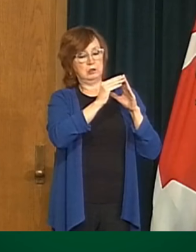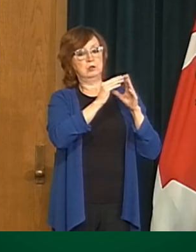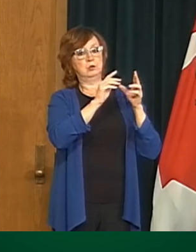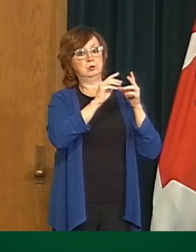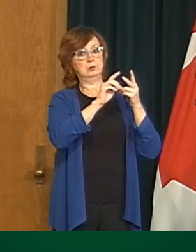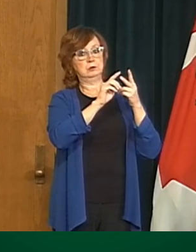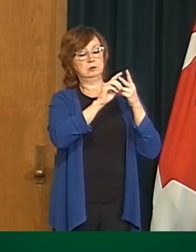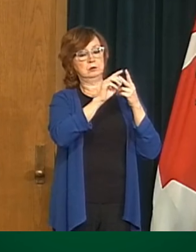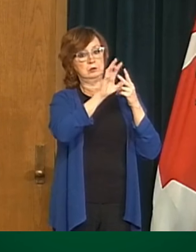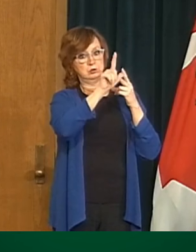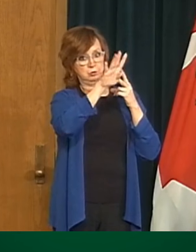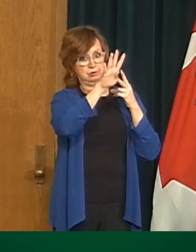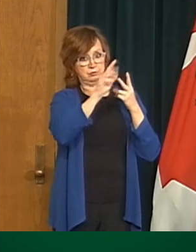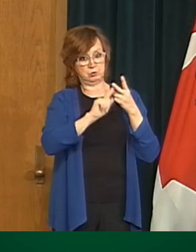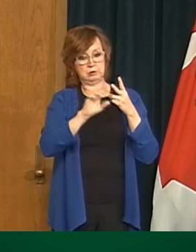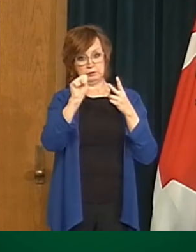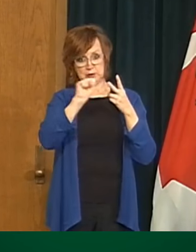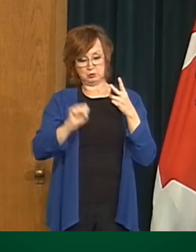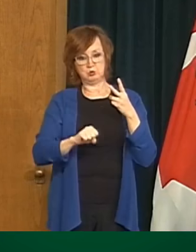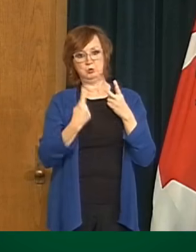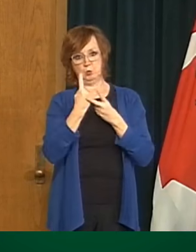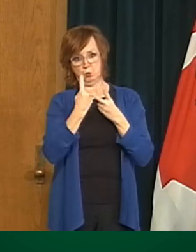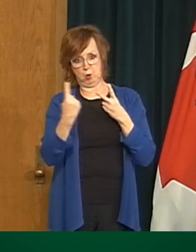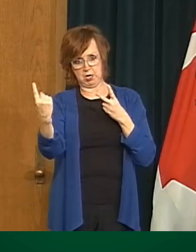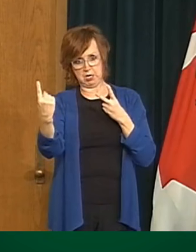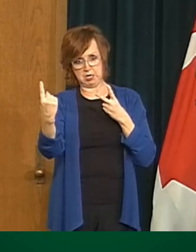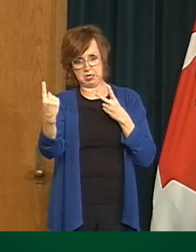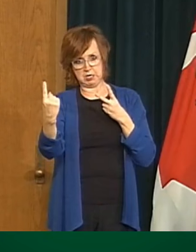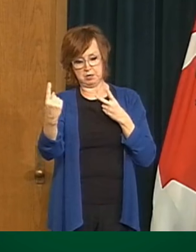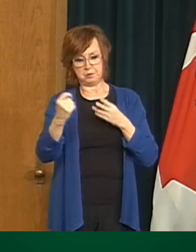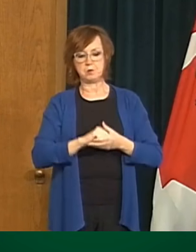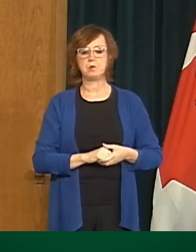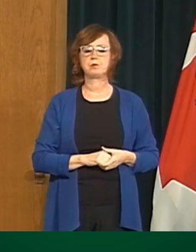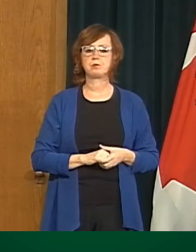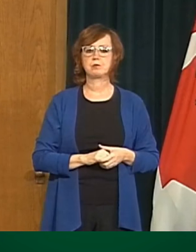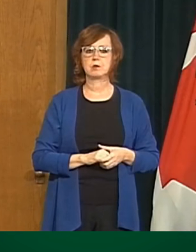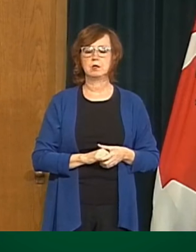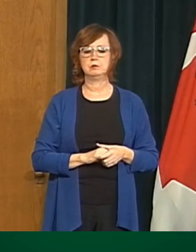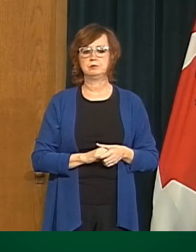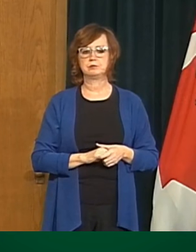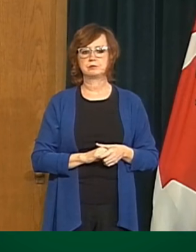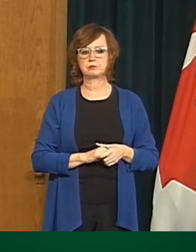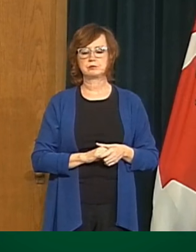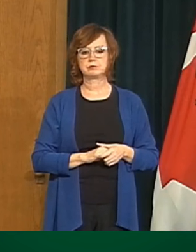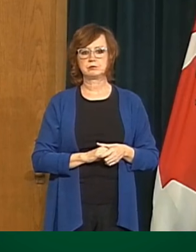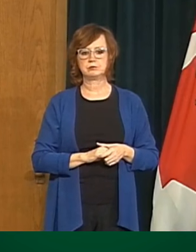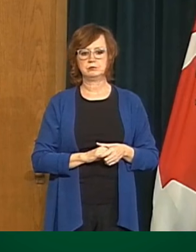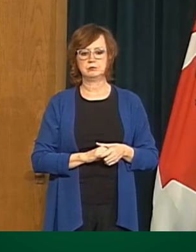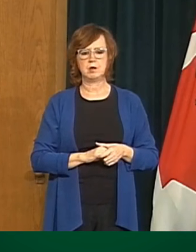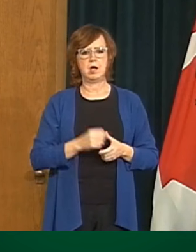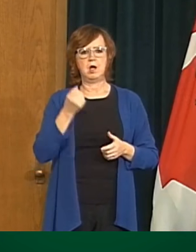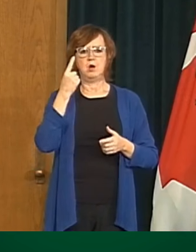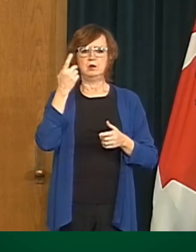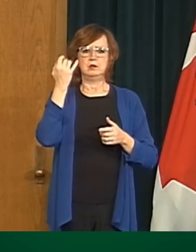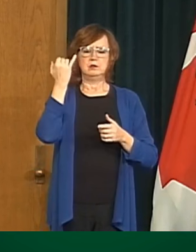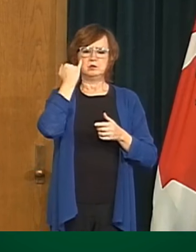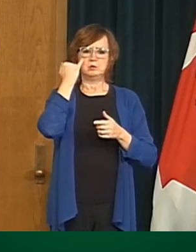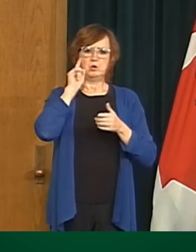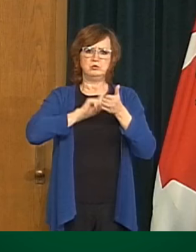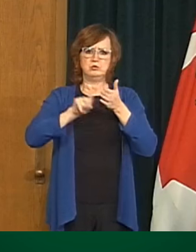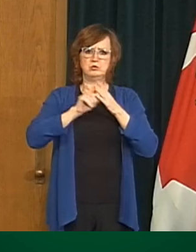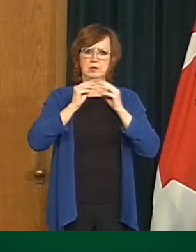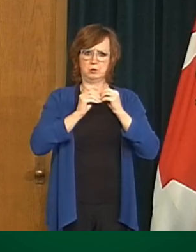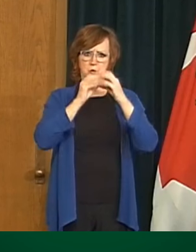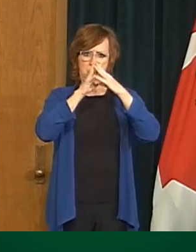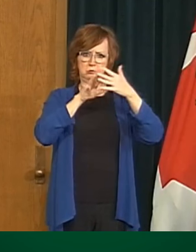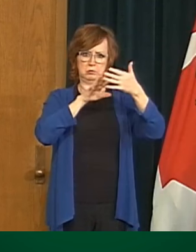Saskatoon region. And if you look at, we have updated the information on the website, and if you